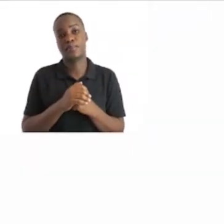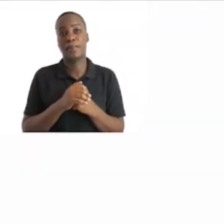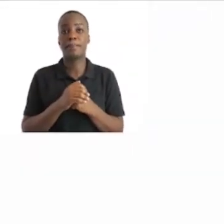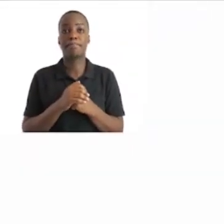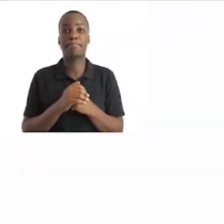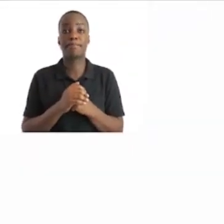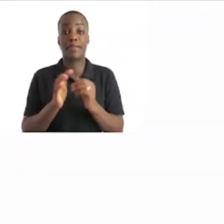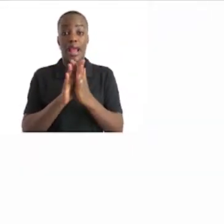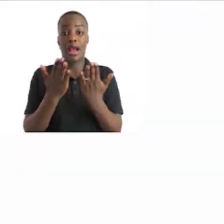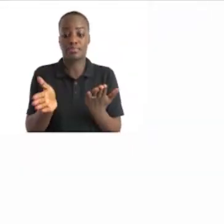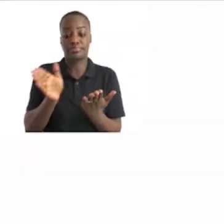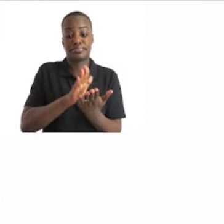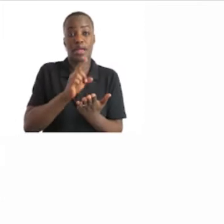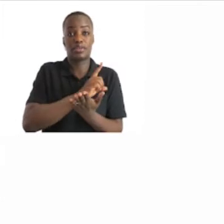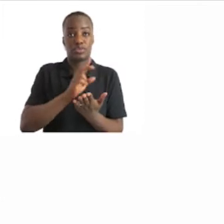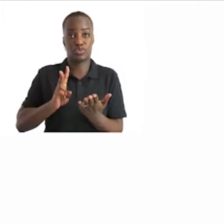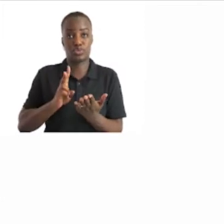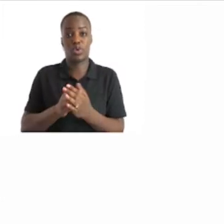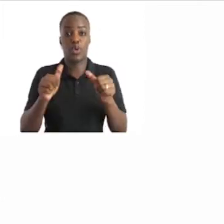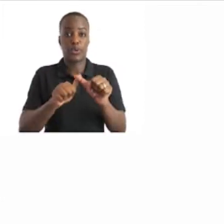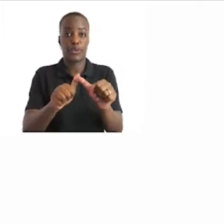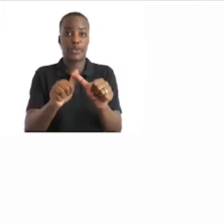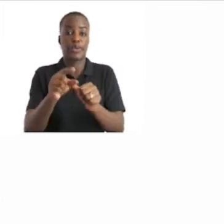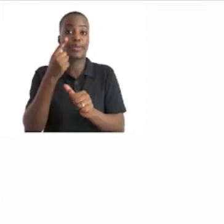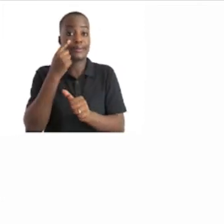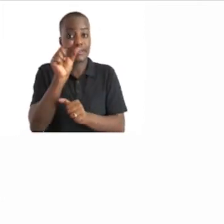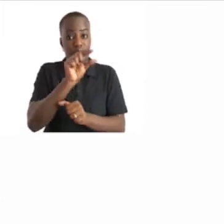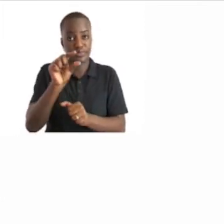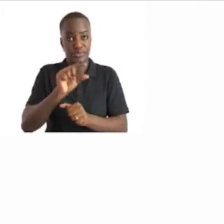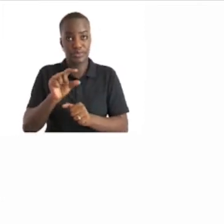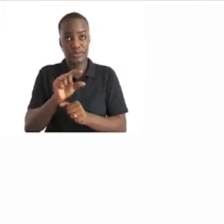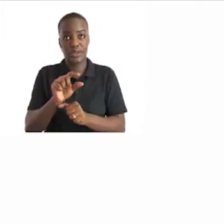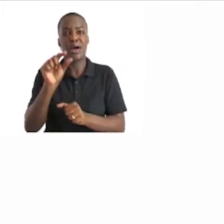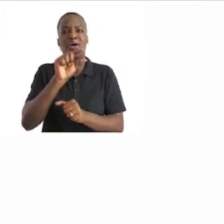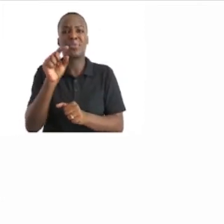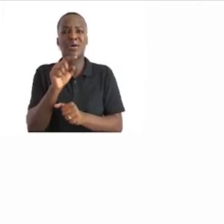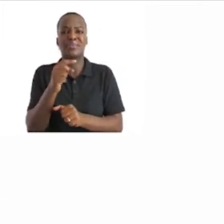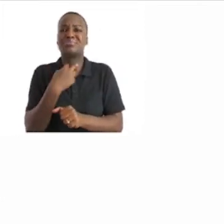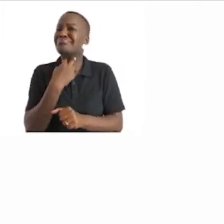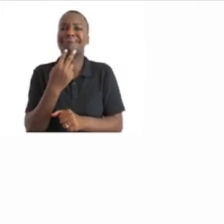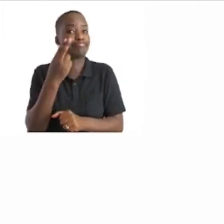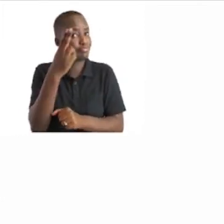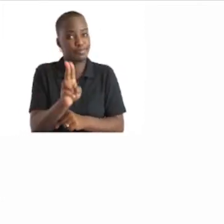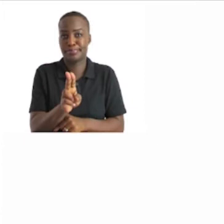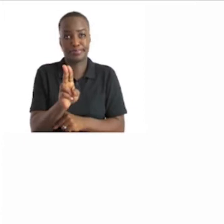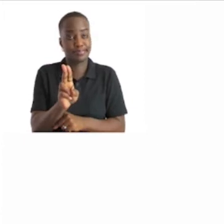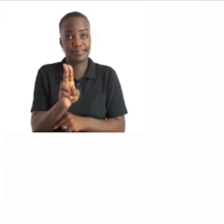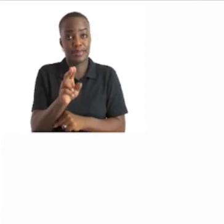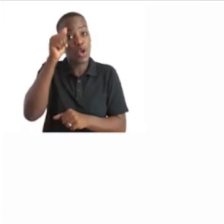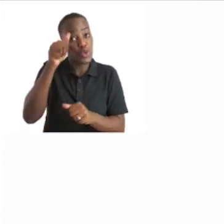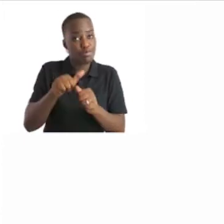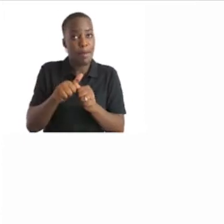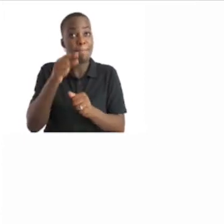On page 12, we are continuing with our sight words. Remember, these are the words that we're not going to sound when we remember